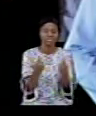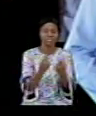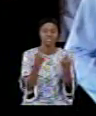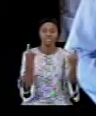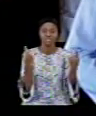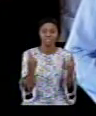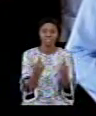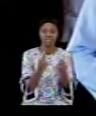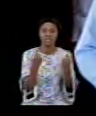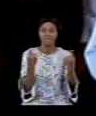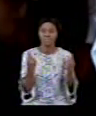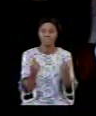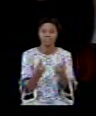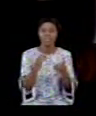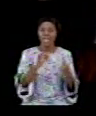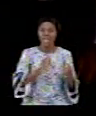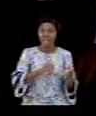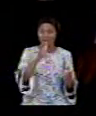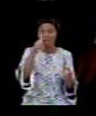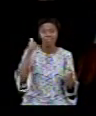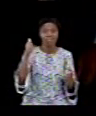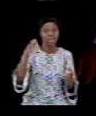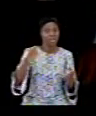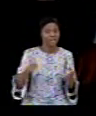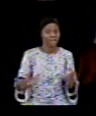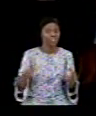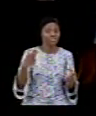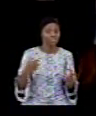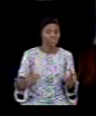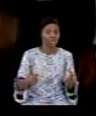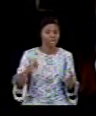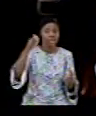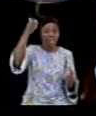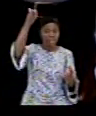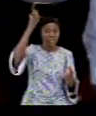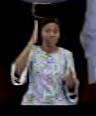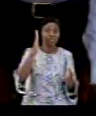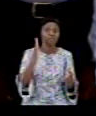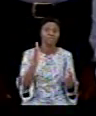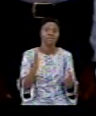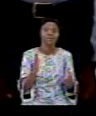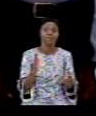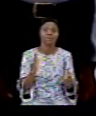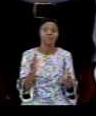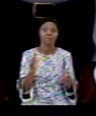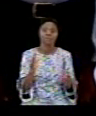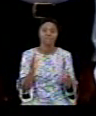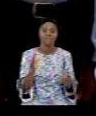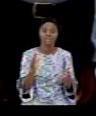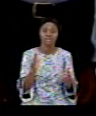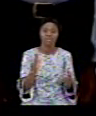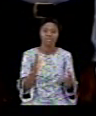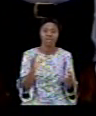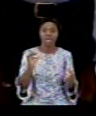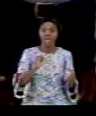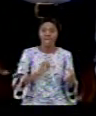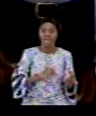I'm a Child of God outside of God